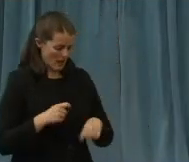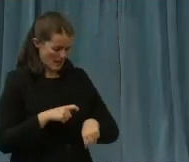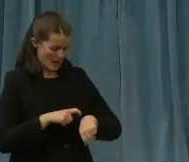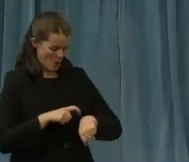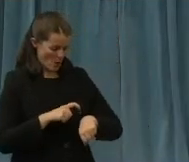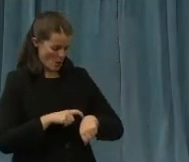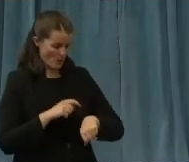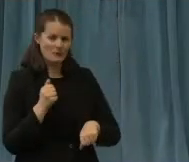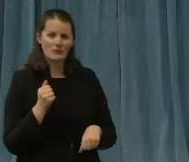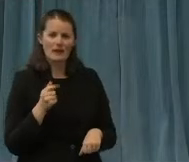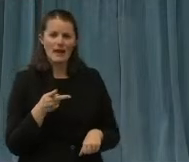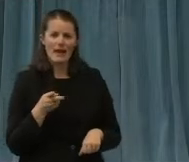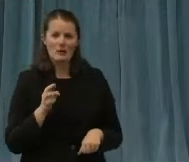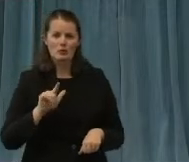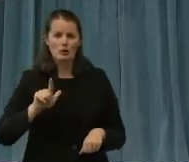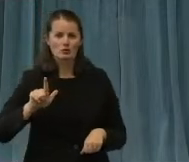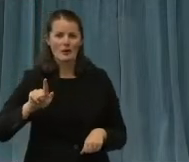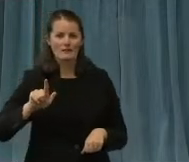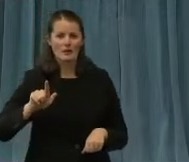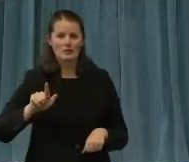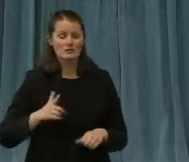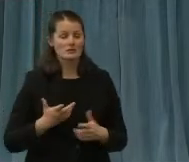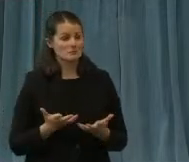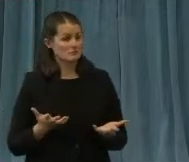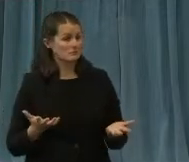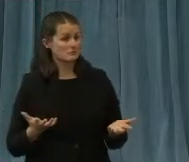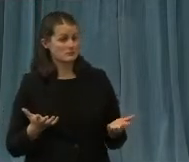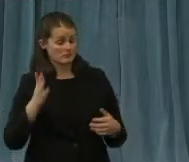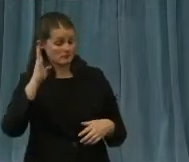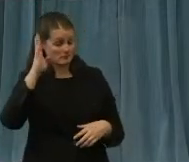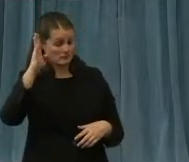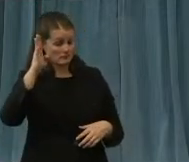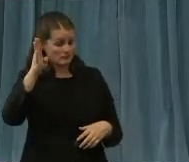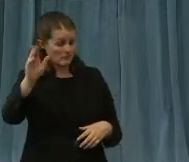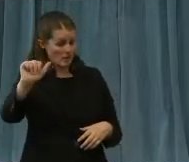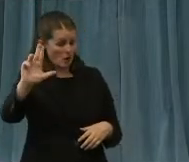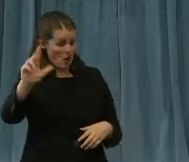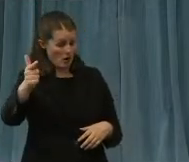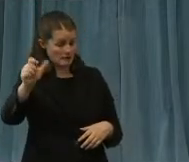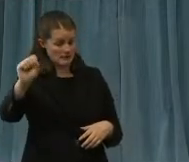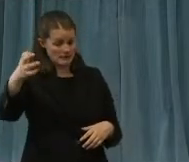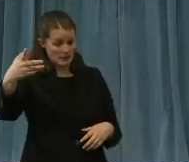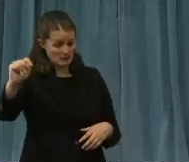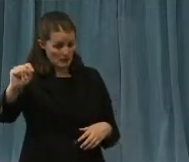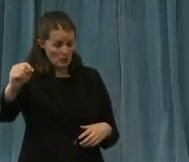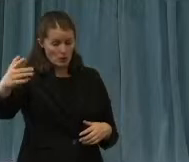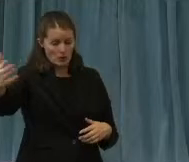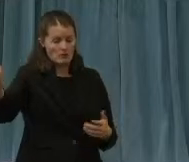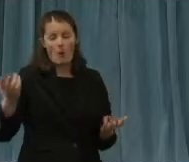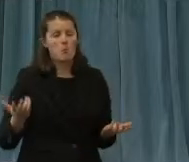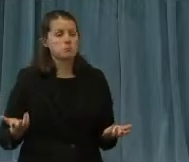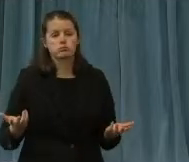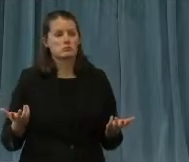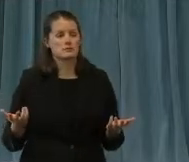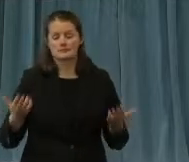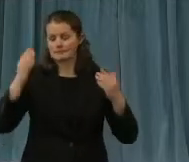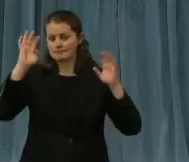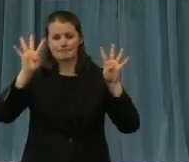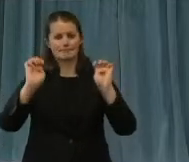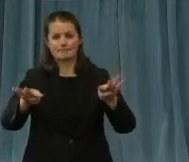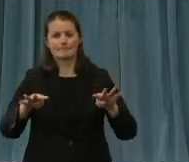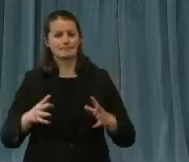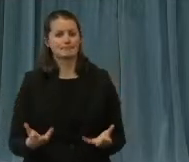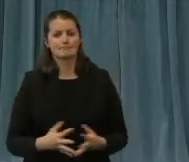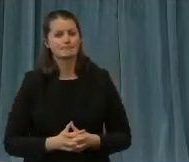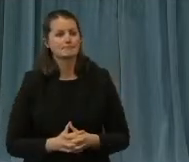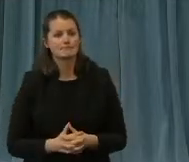I cannot begin to imagine what we're going to be facing in August or September. Right now I'm worried about what I'm going to face for